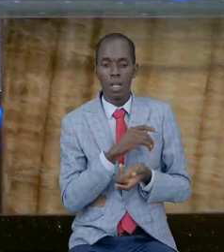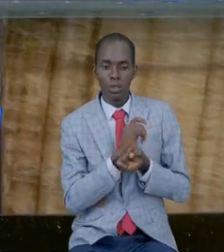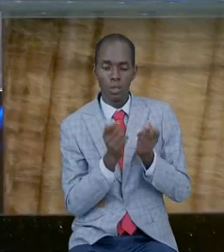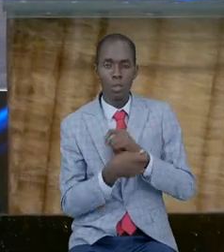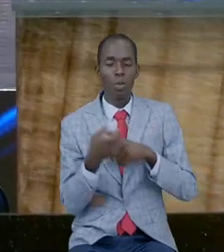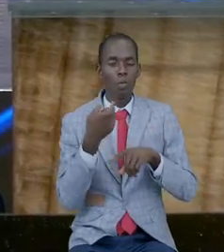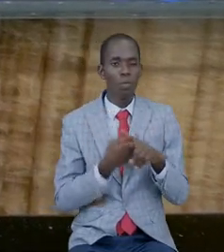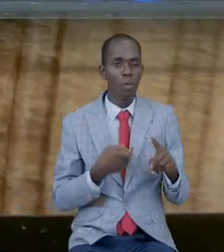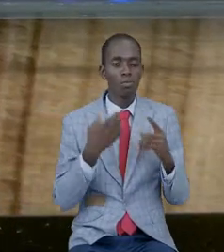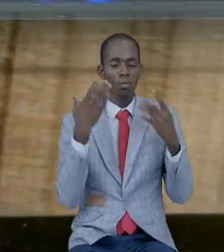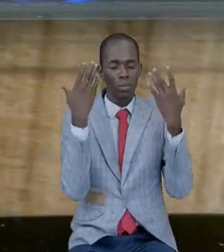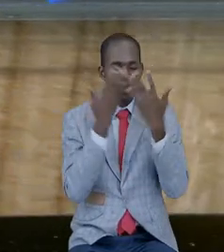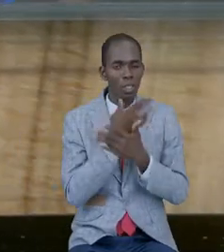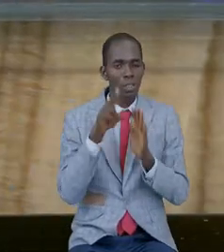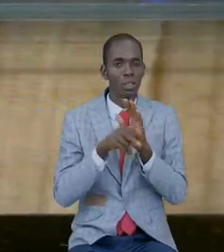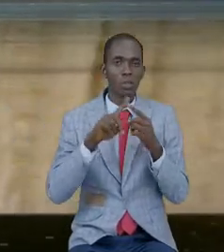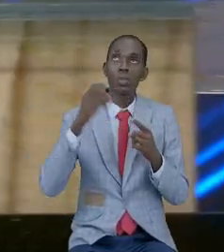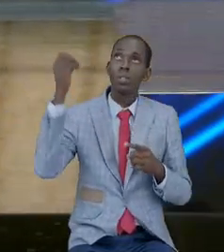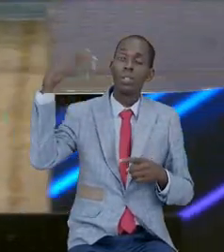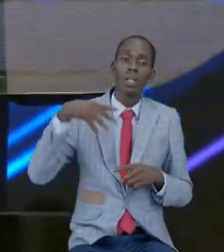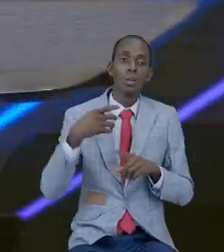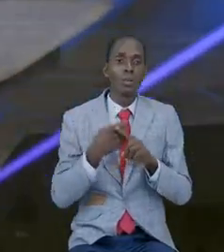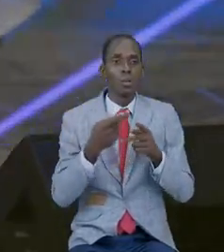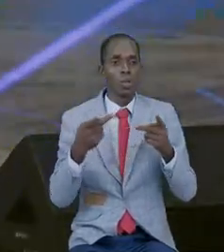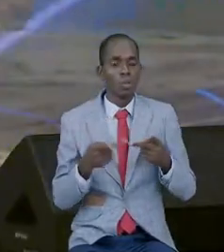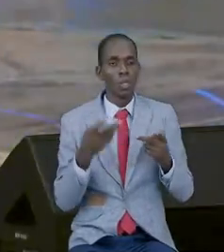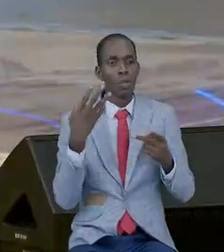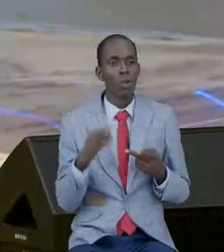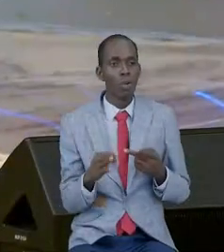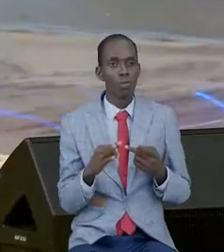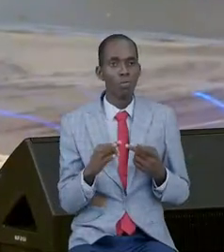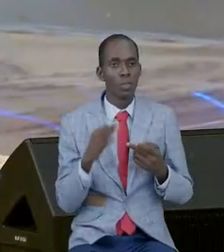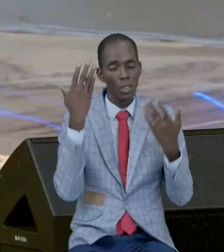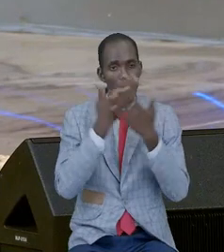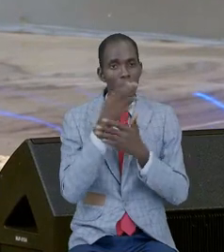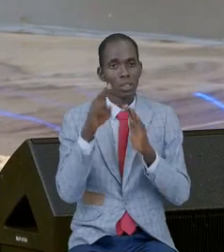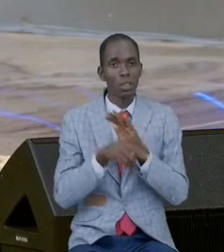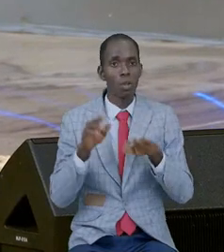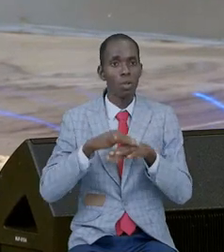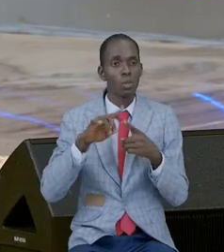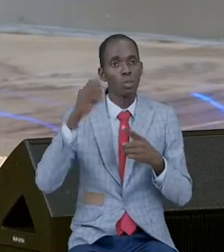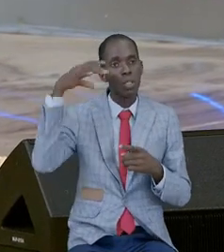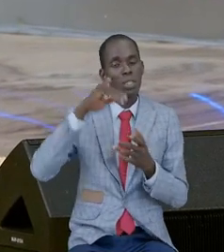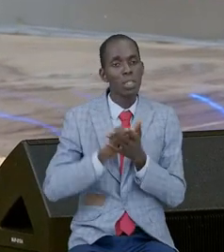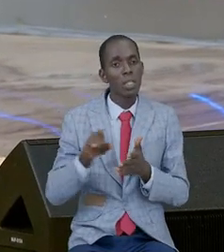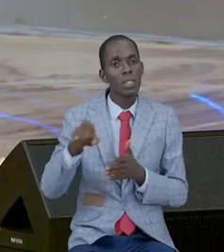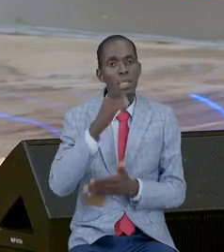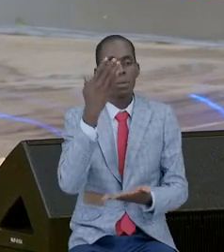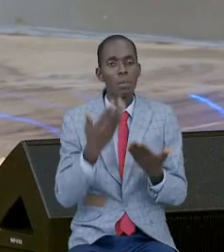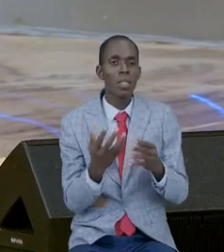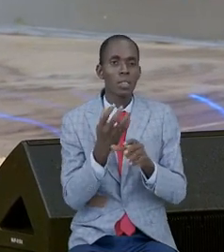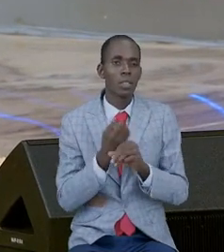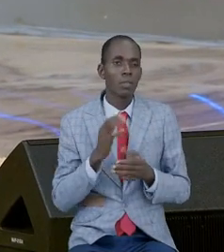from the power of satan unto god that they may receive forgiveness of sins and